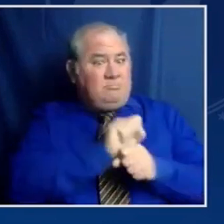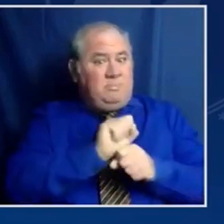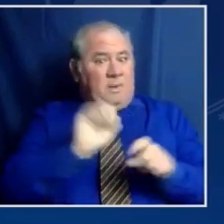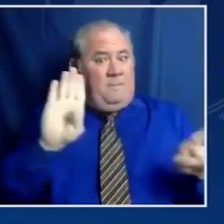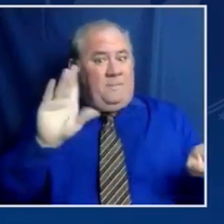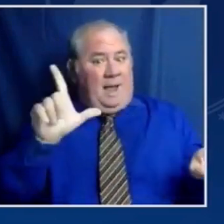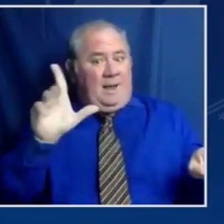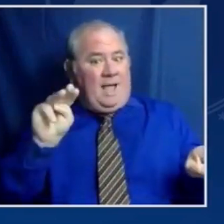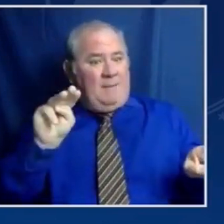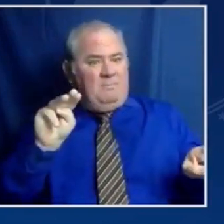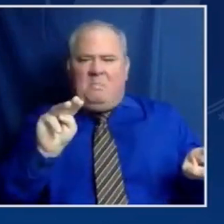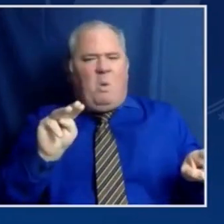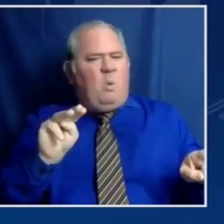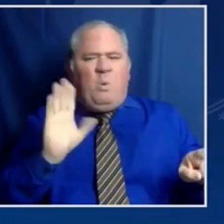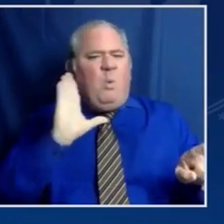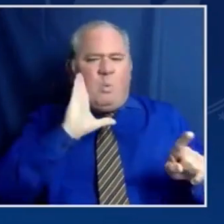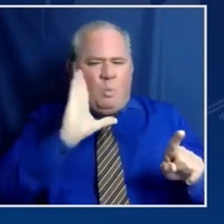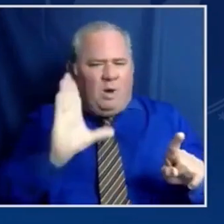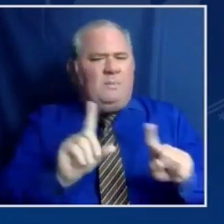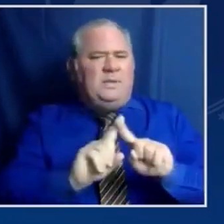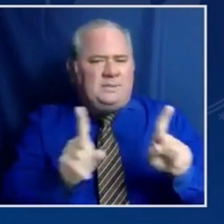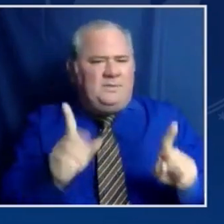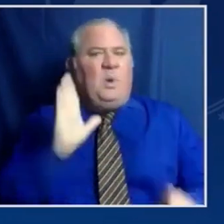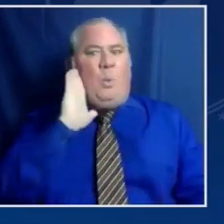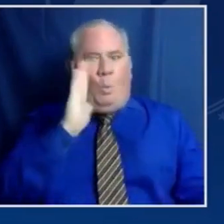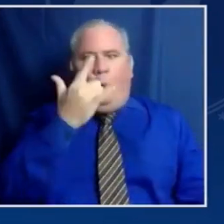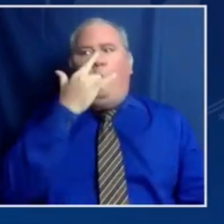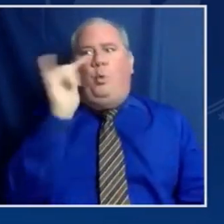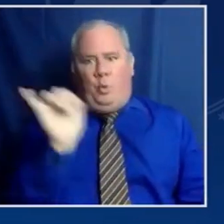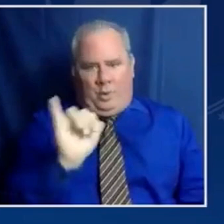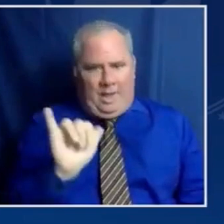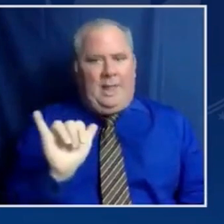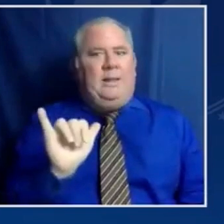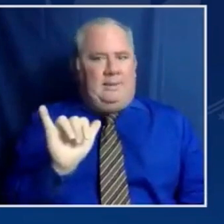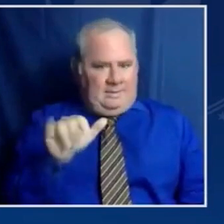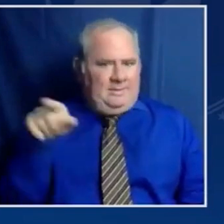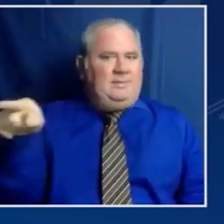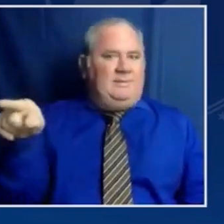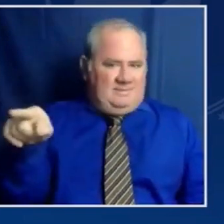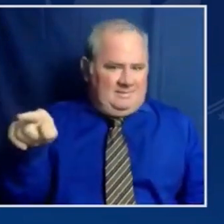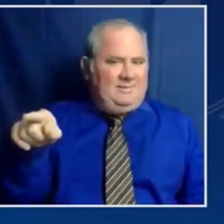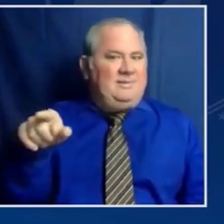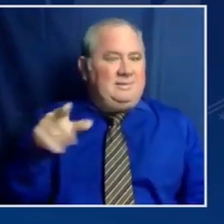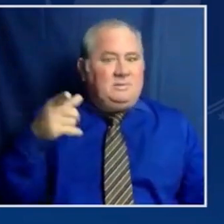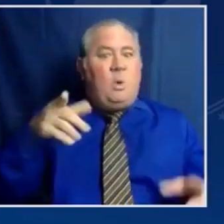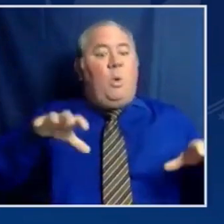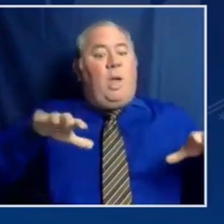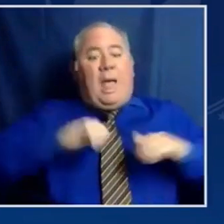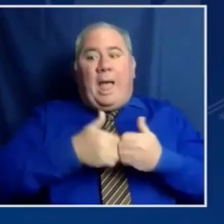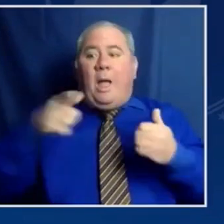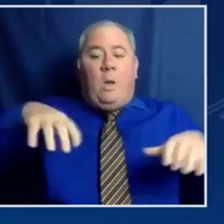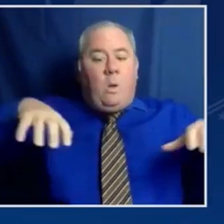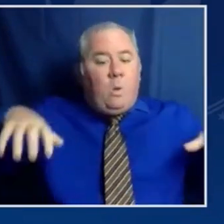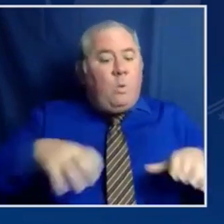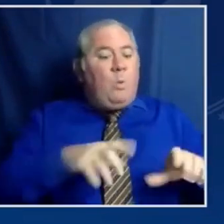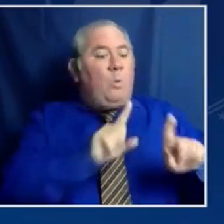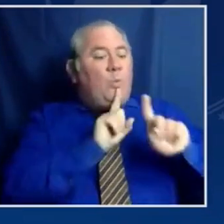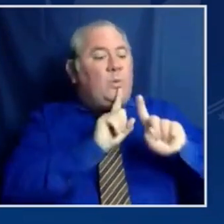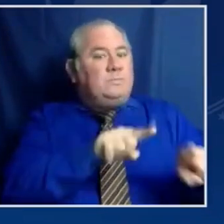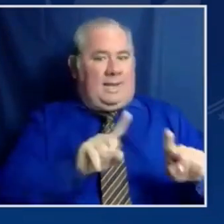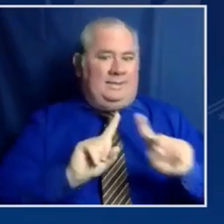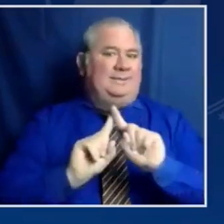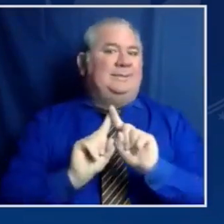yesterday, there wouldn't have been, they wouldn't have been treated very, very differently than the mob of